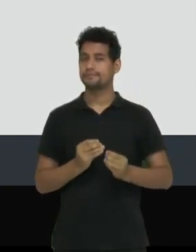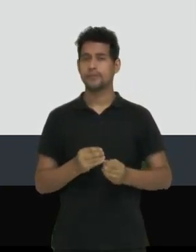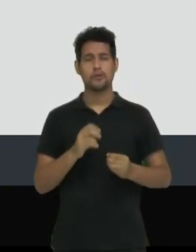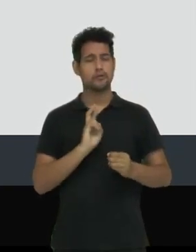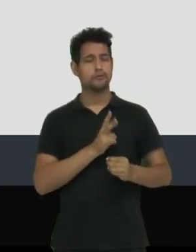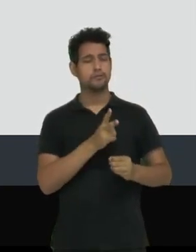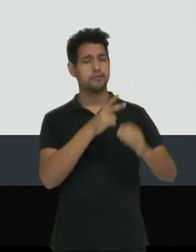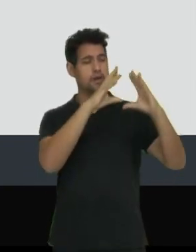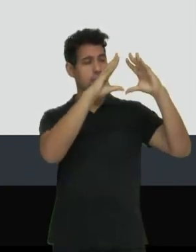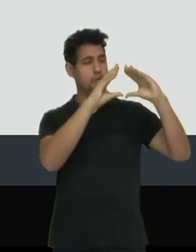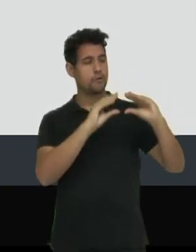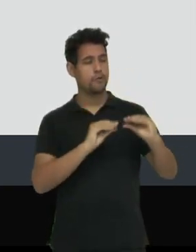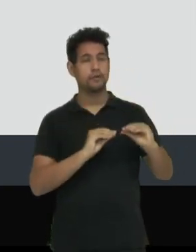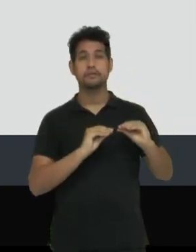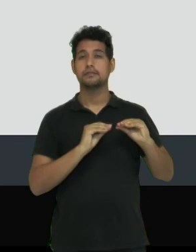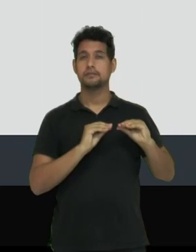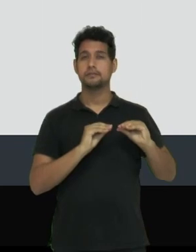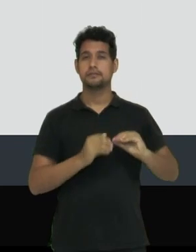toda noite.